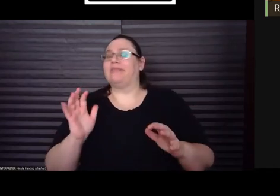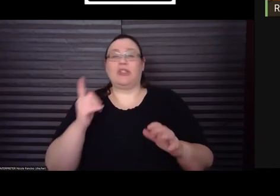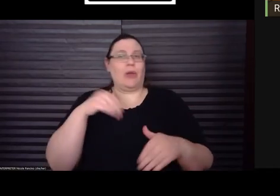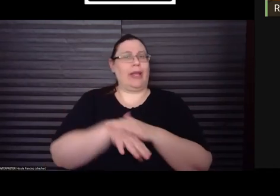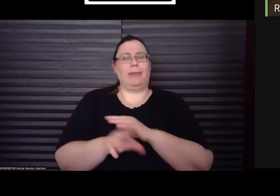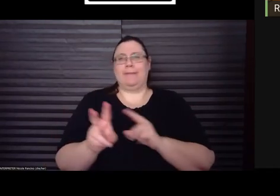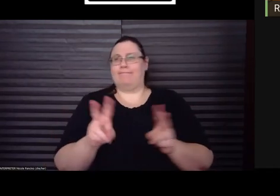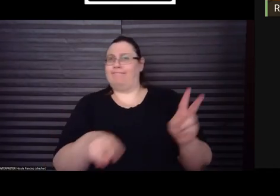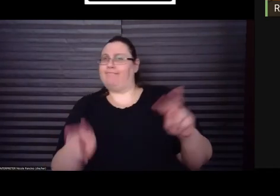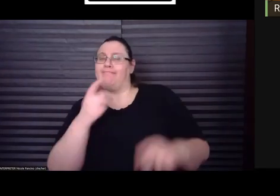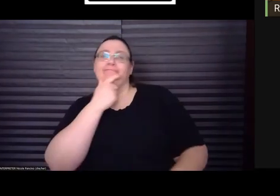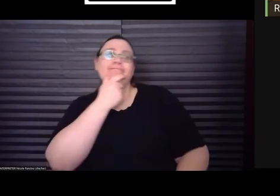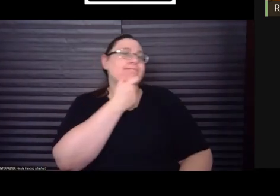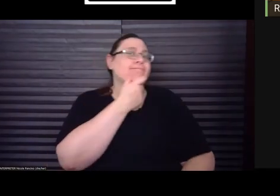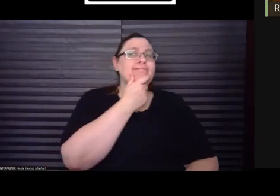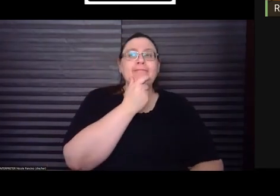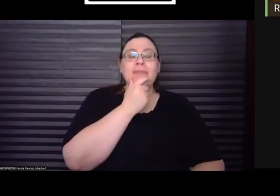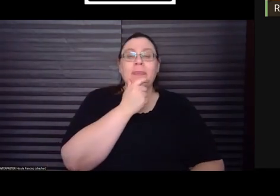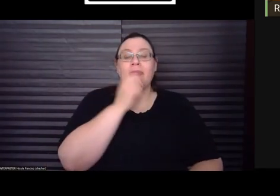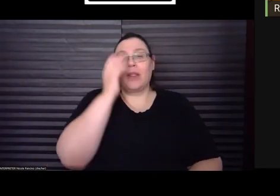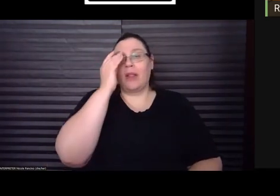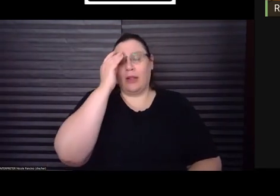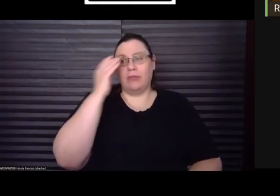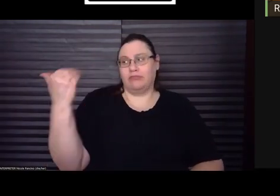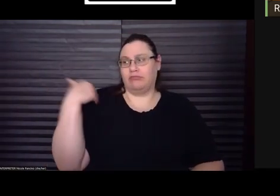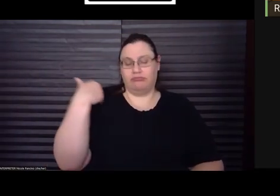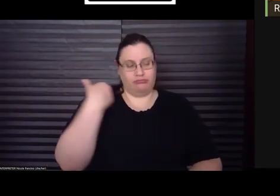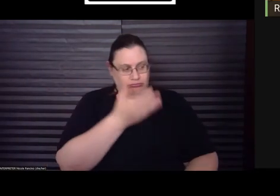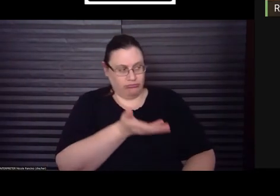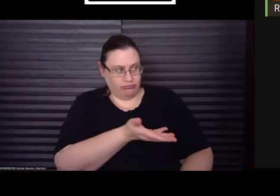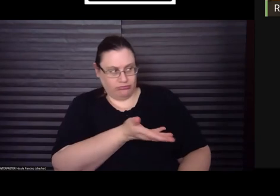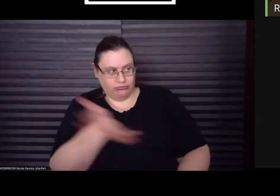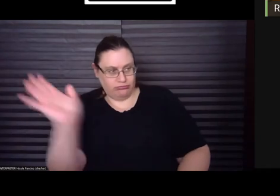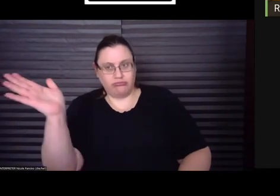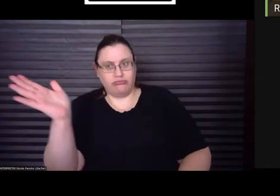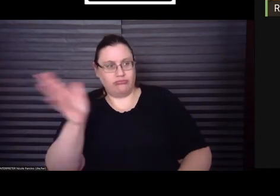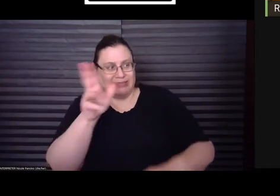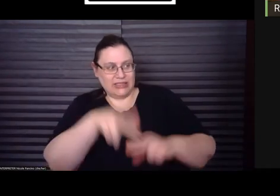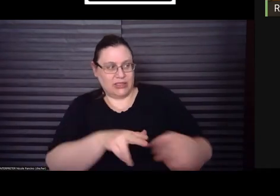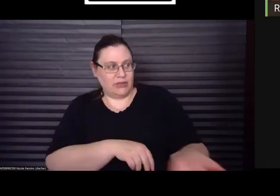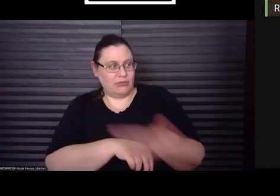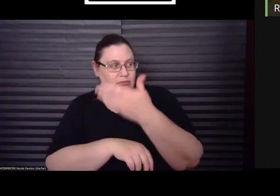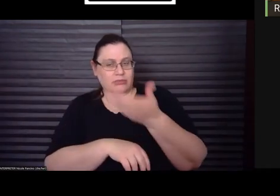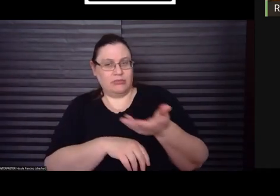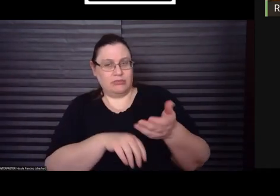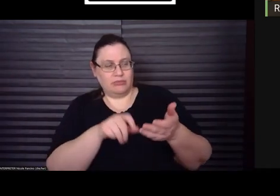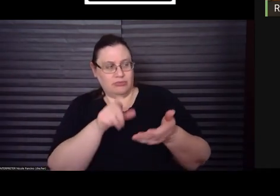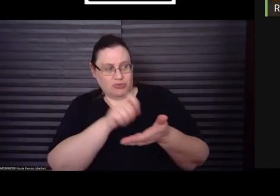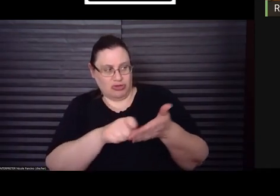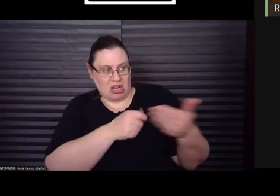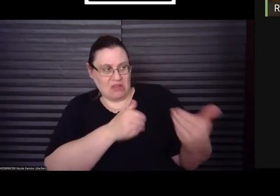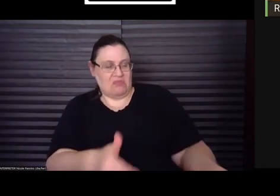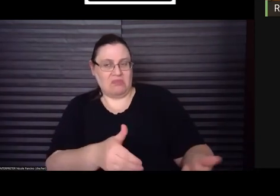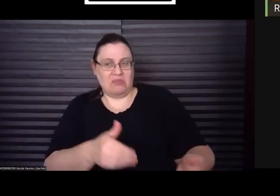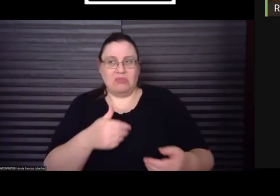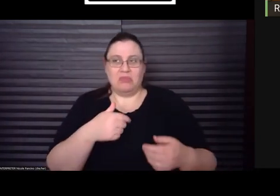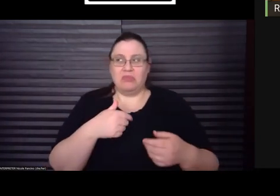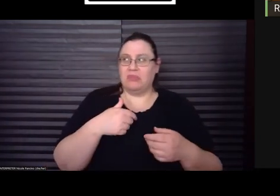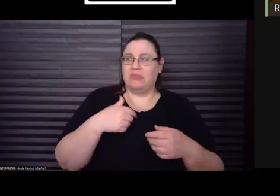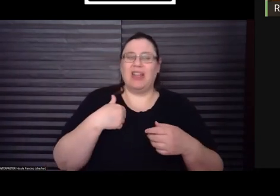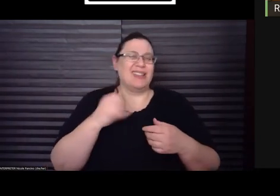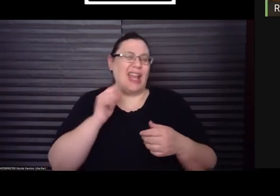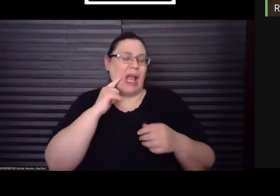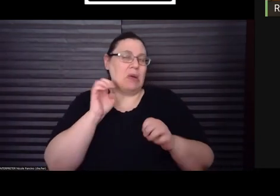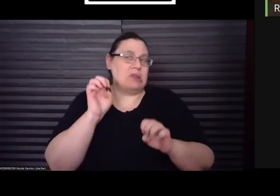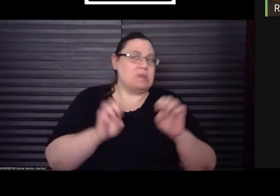And I was looking around the place and they said, well, you know, you should just go sit down and do some writing, you know? And so I was